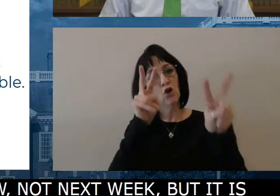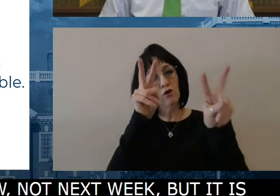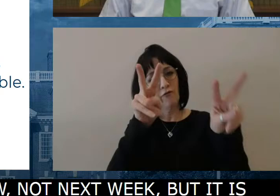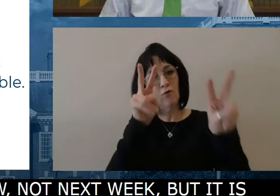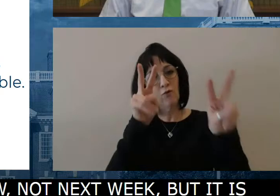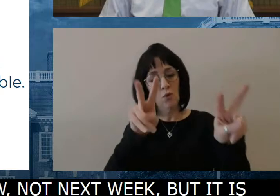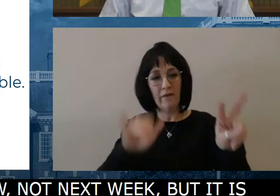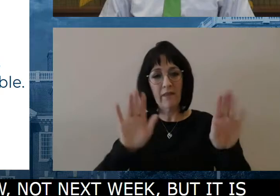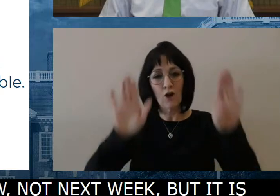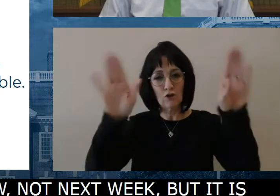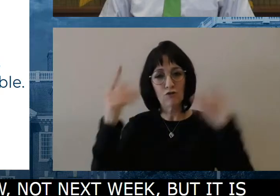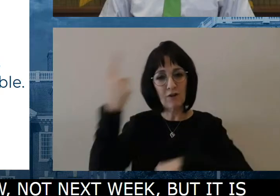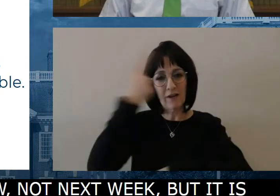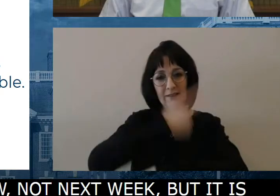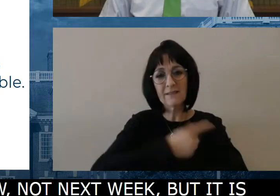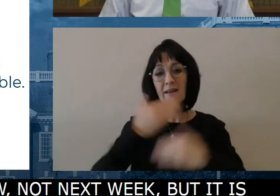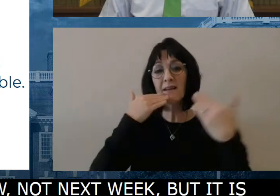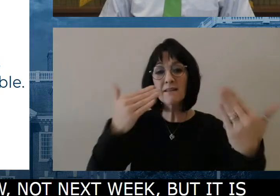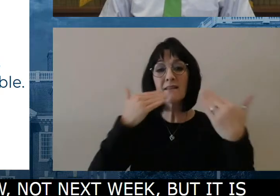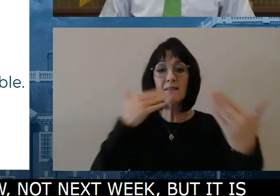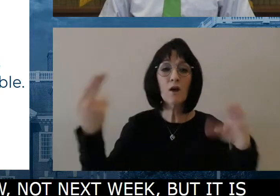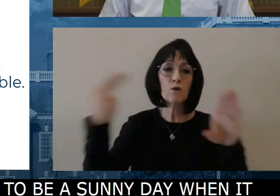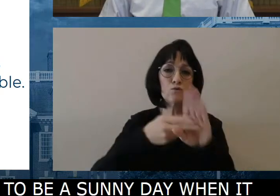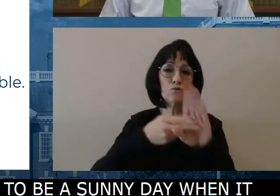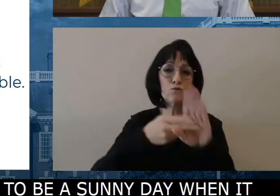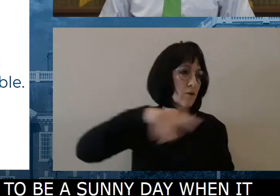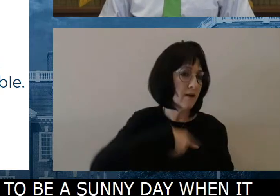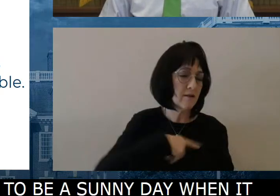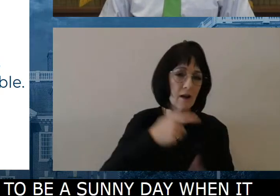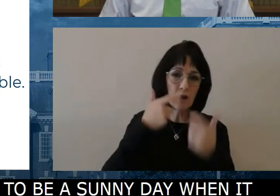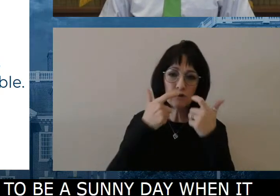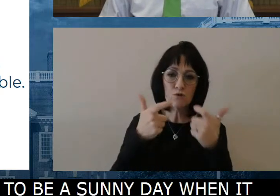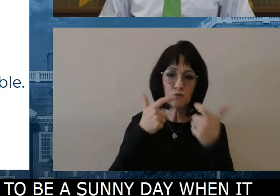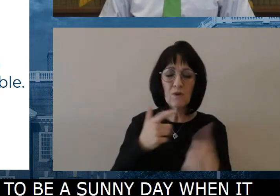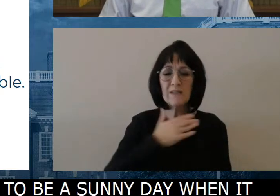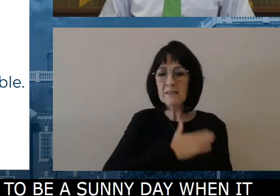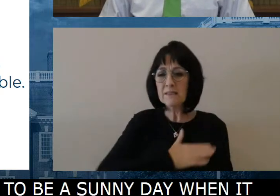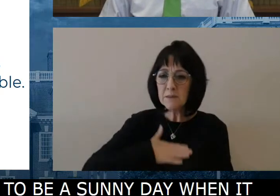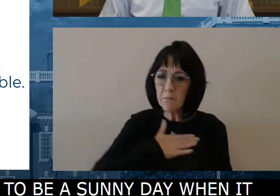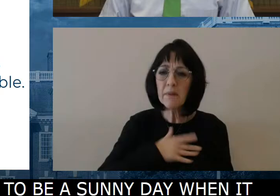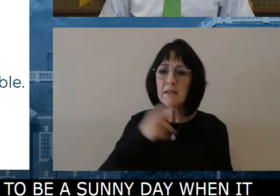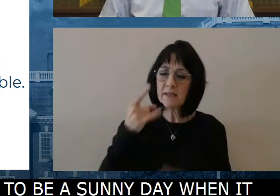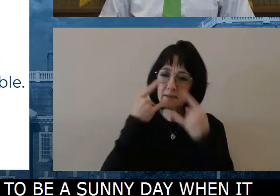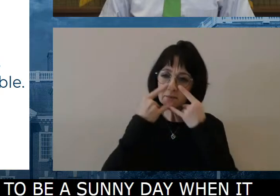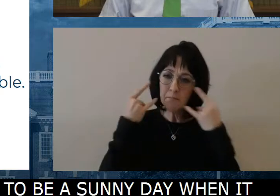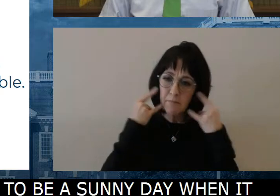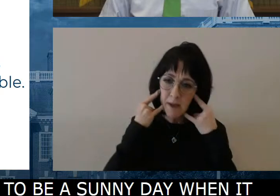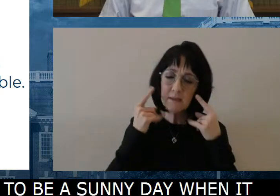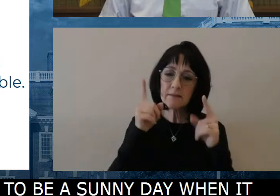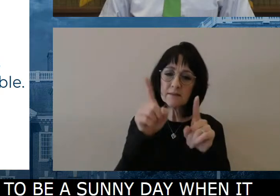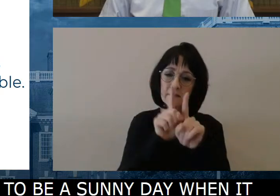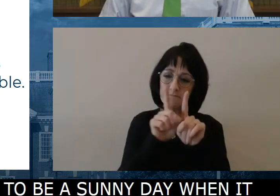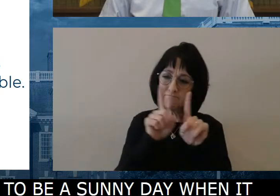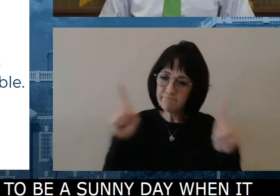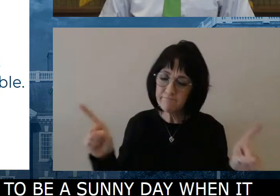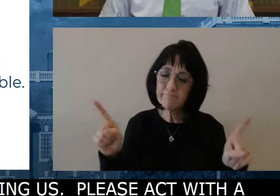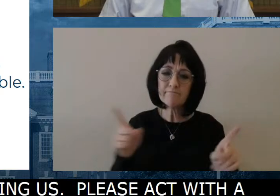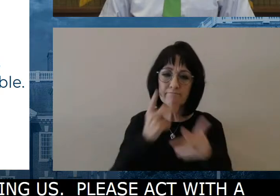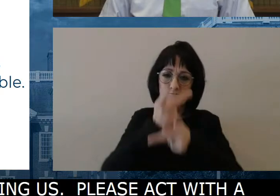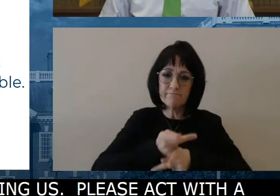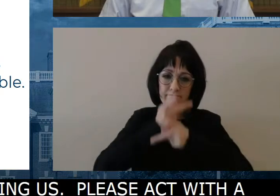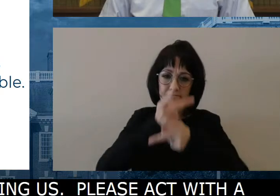you for joining us, and please act with a sense of community, wear your mask, keep socially distanced,